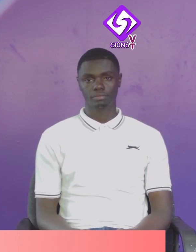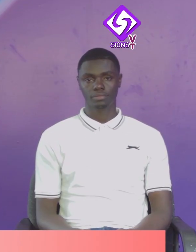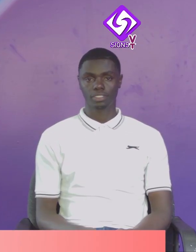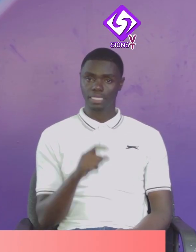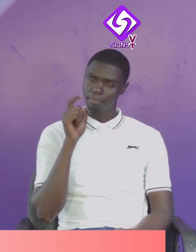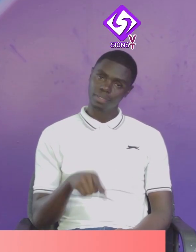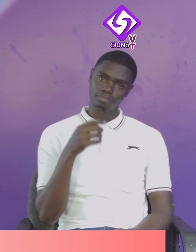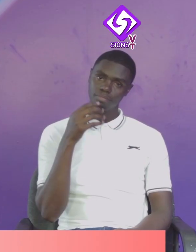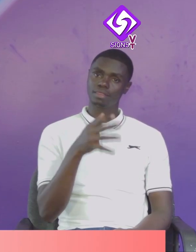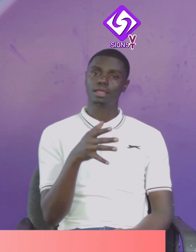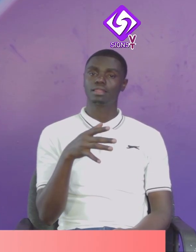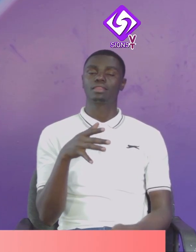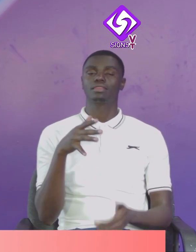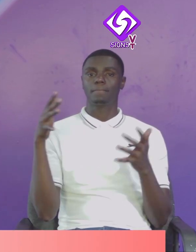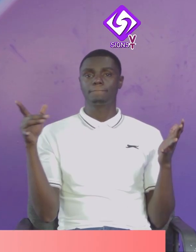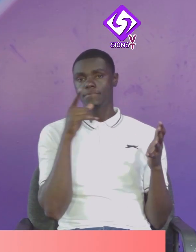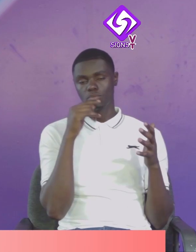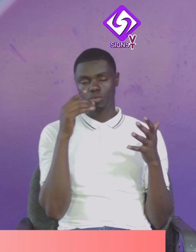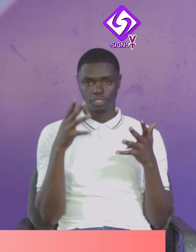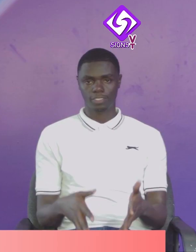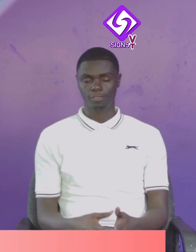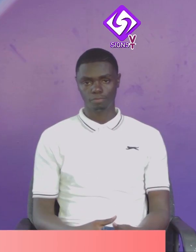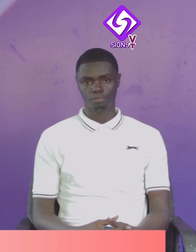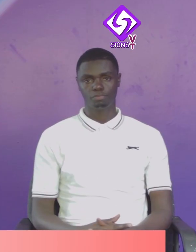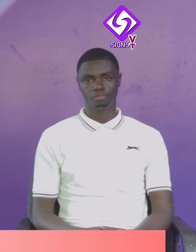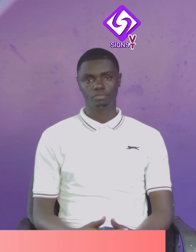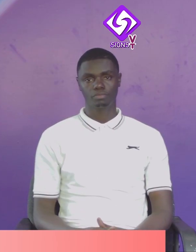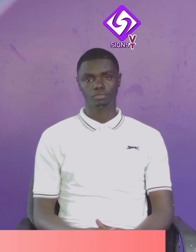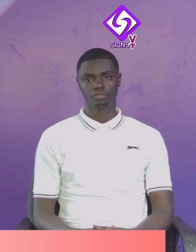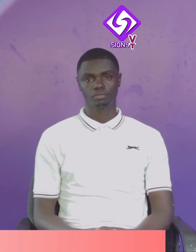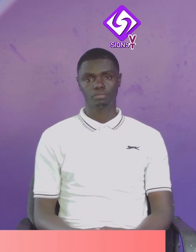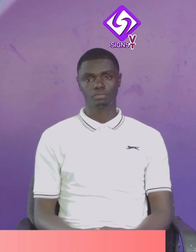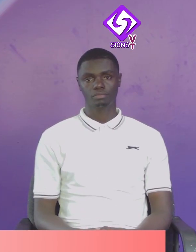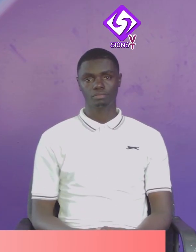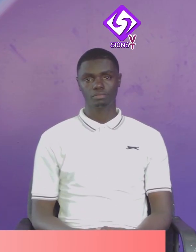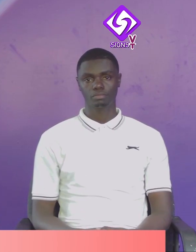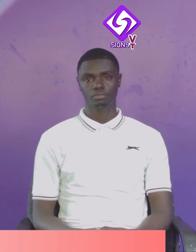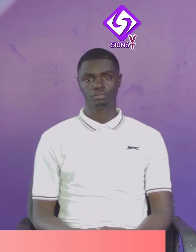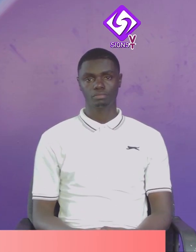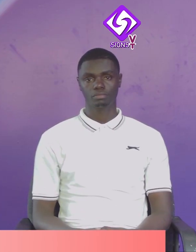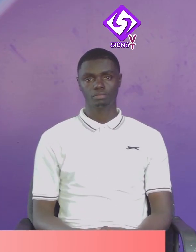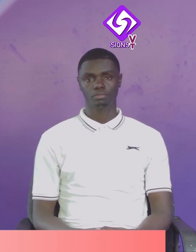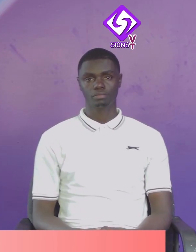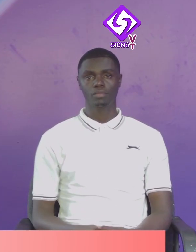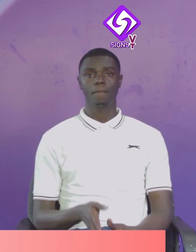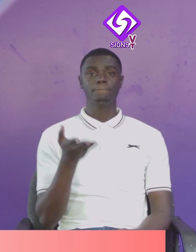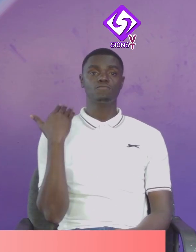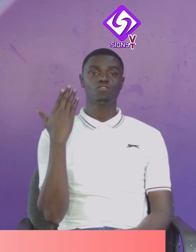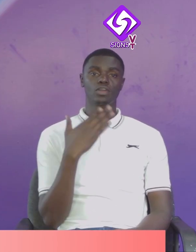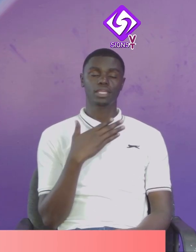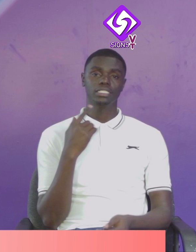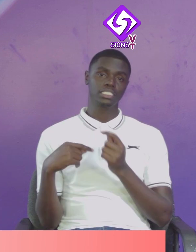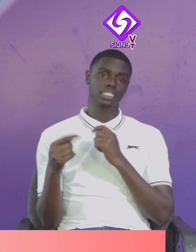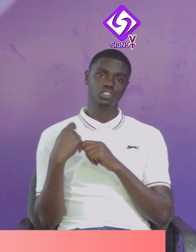be there. They are the big boys currently, especially. They used to having these traditionals when the likes